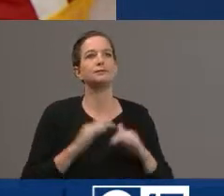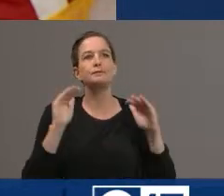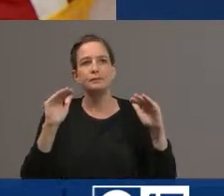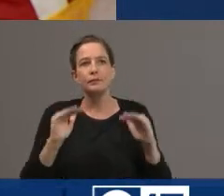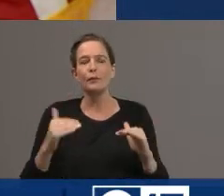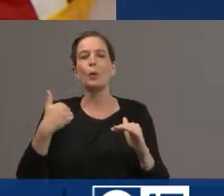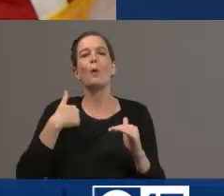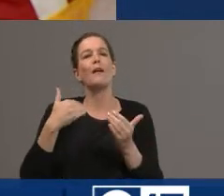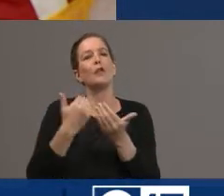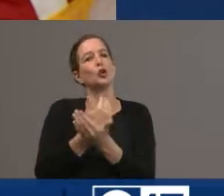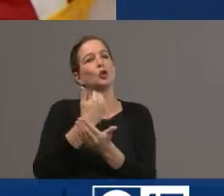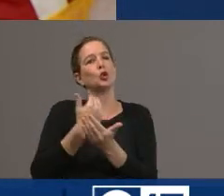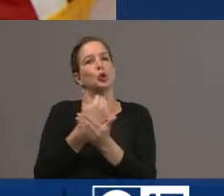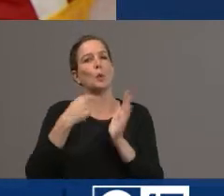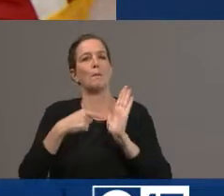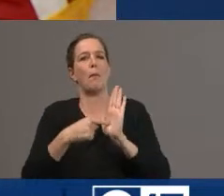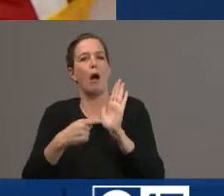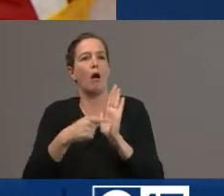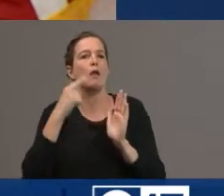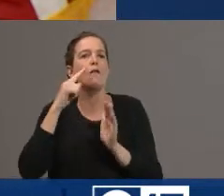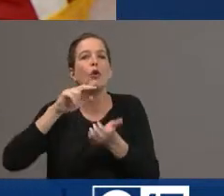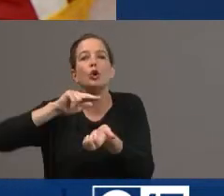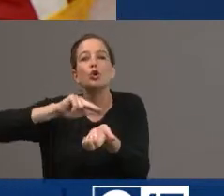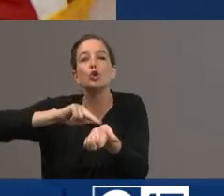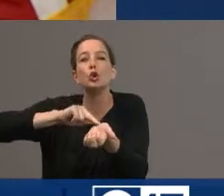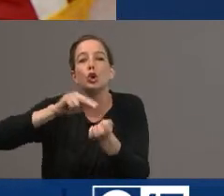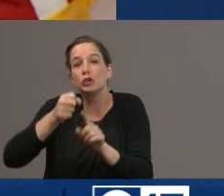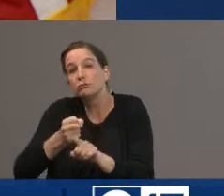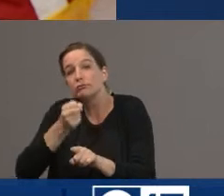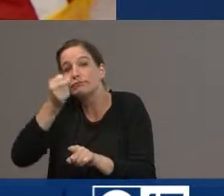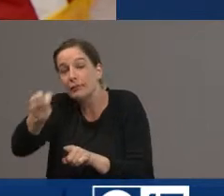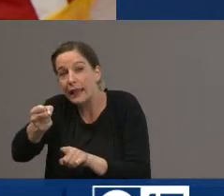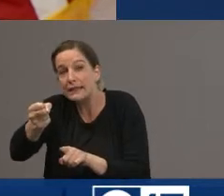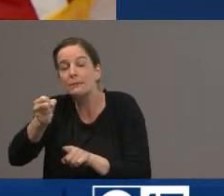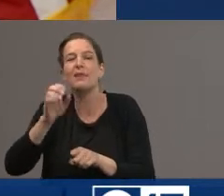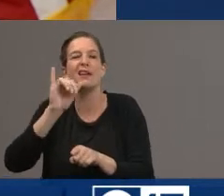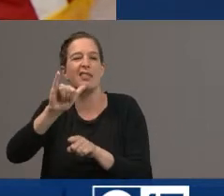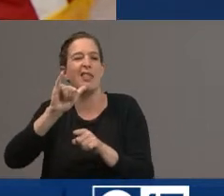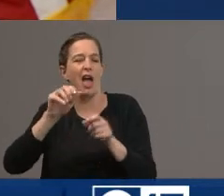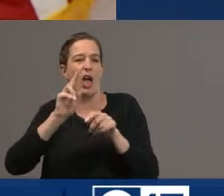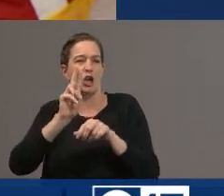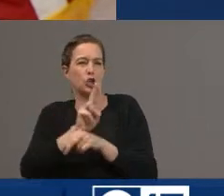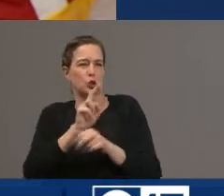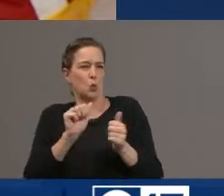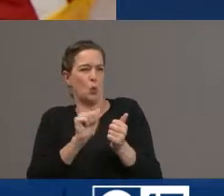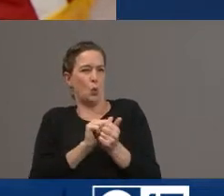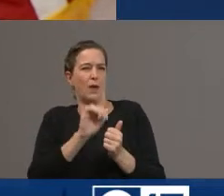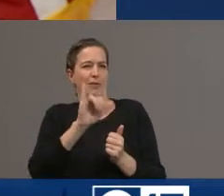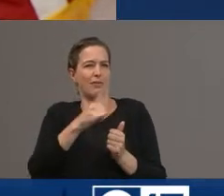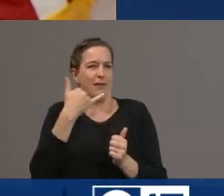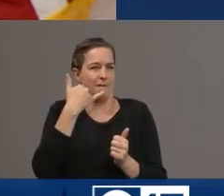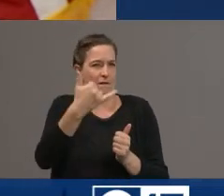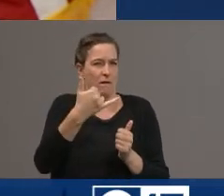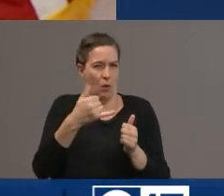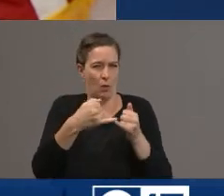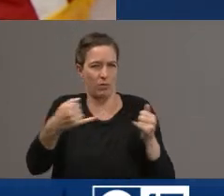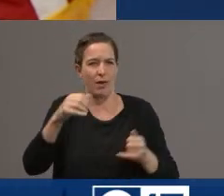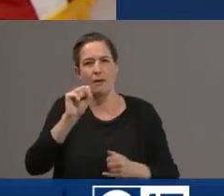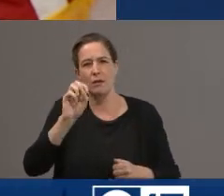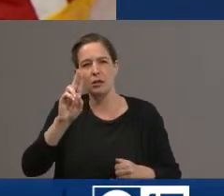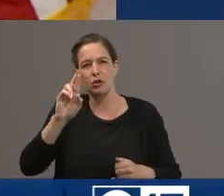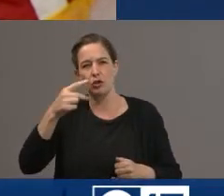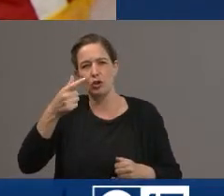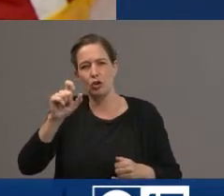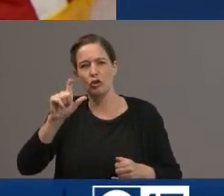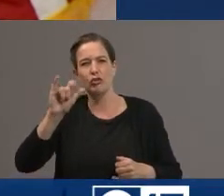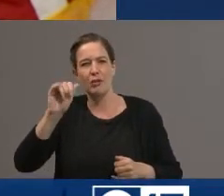of nurse placement that will go in conjunction with the surge line, where the state will be able to provide critical care and med-surg